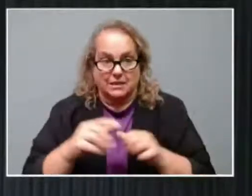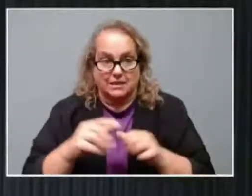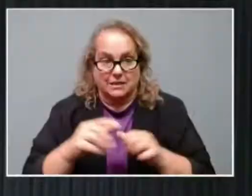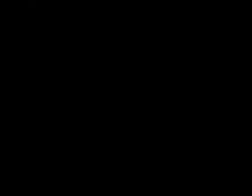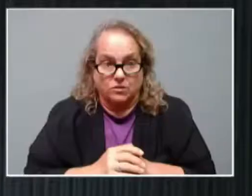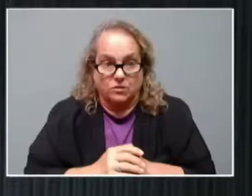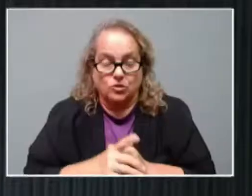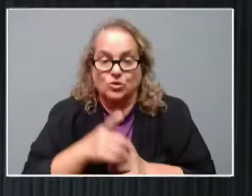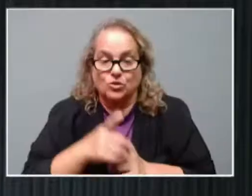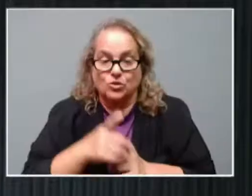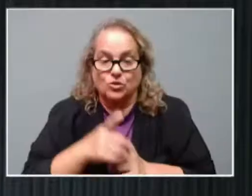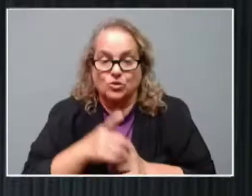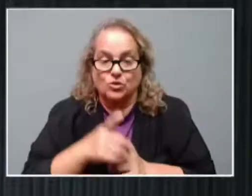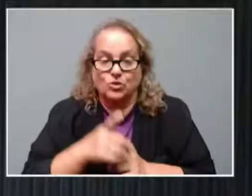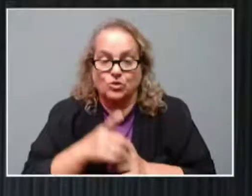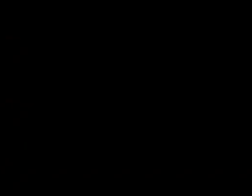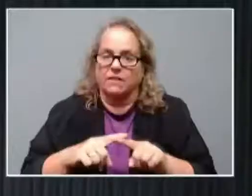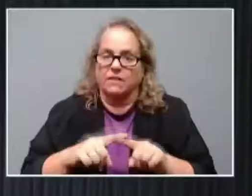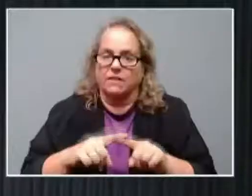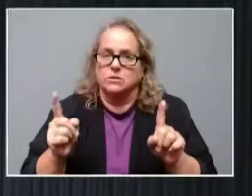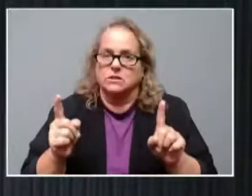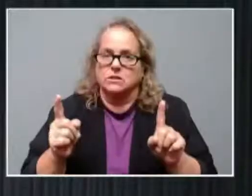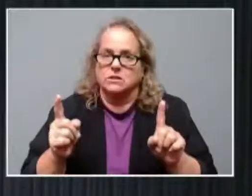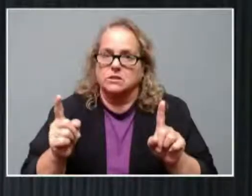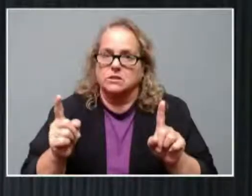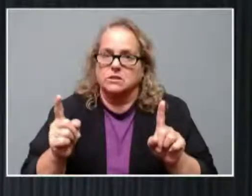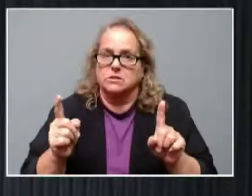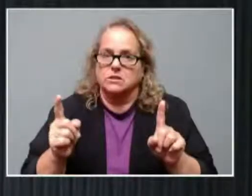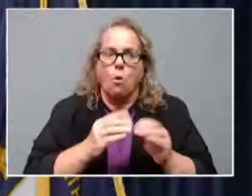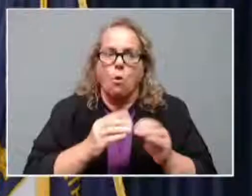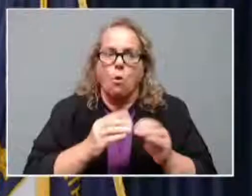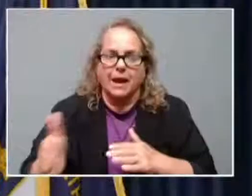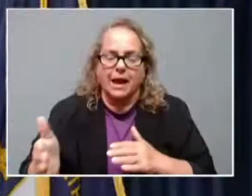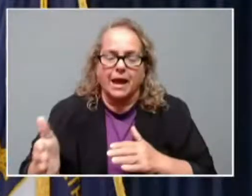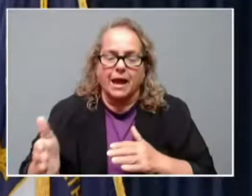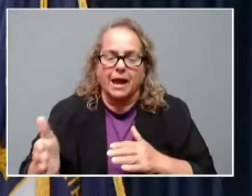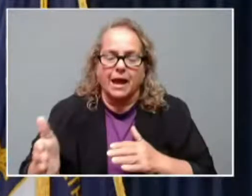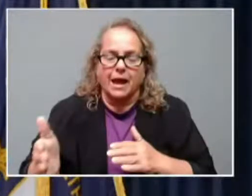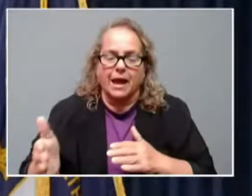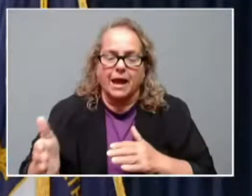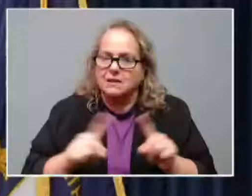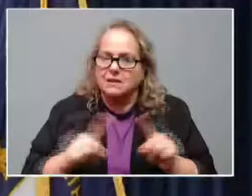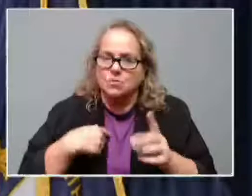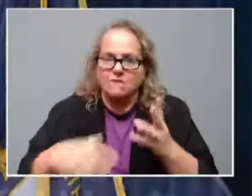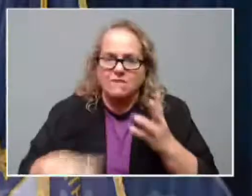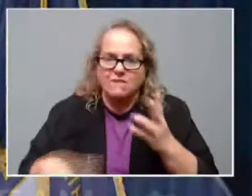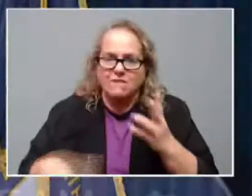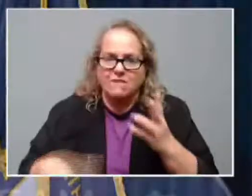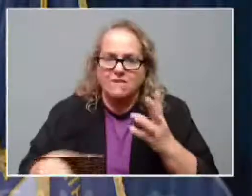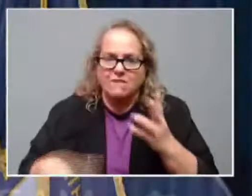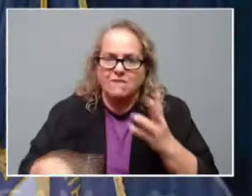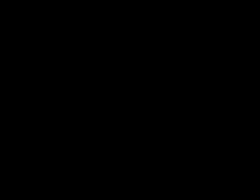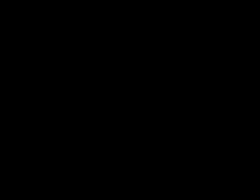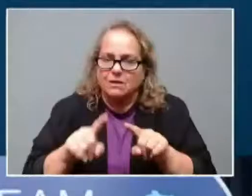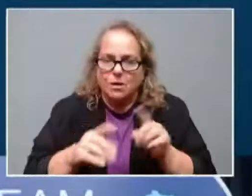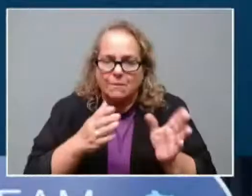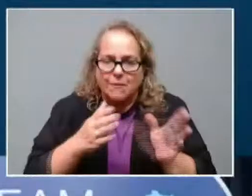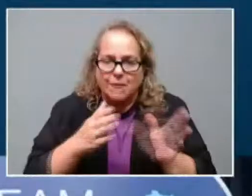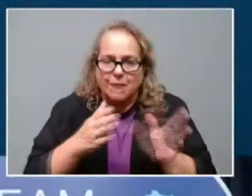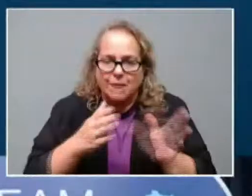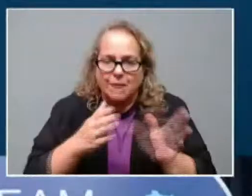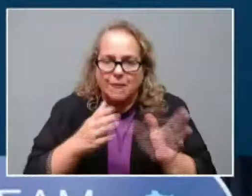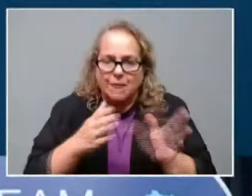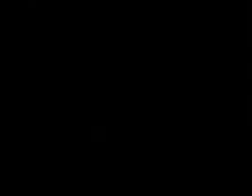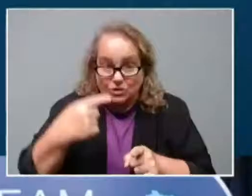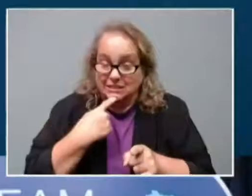you can see the difference. It's an incredible difference that we have added so many plans. And as the governor said, you